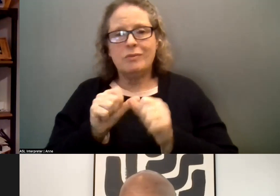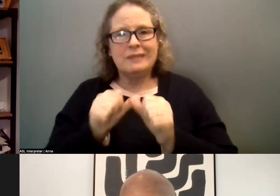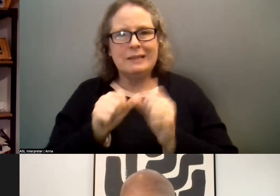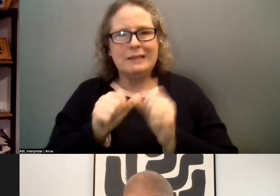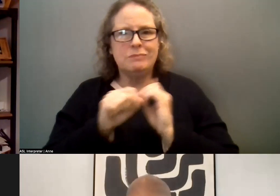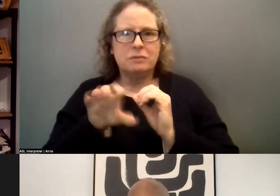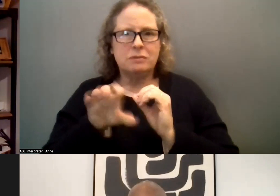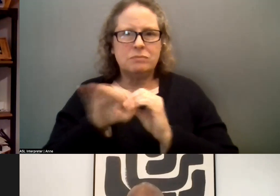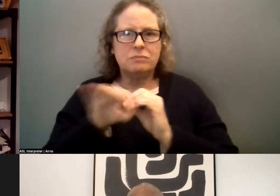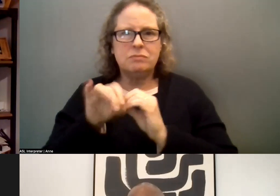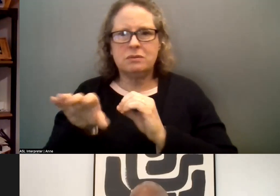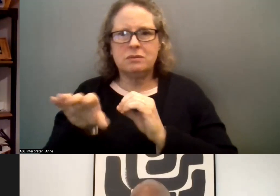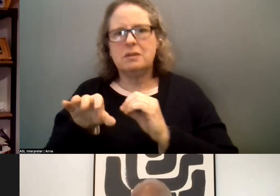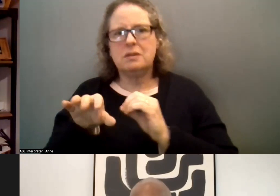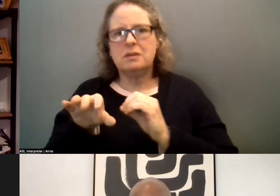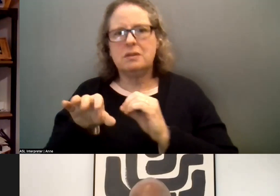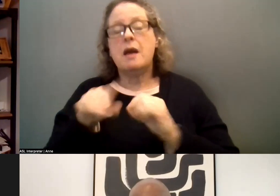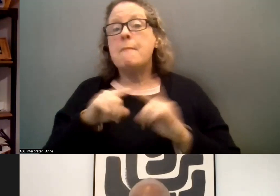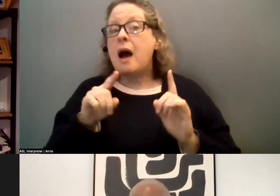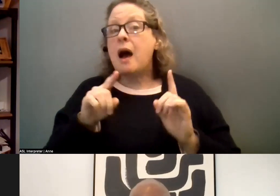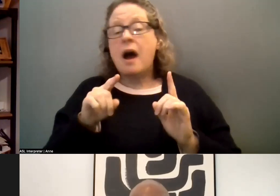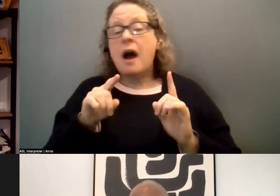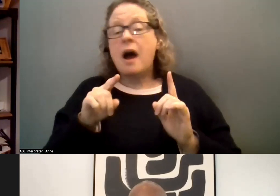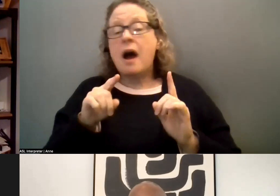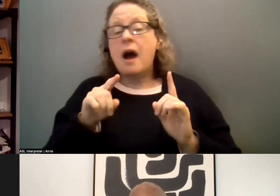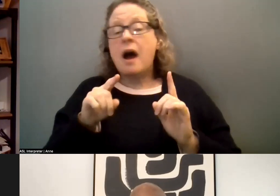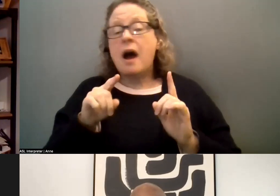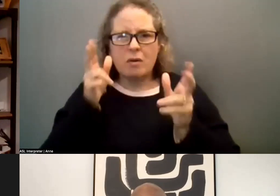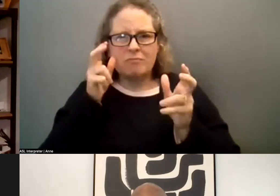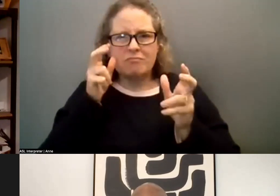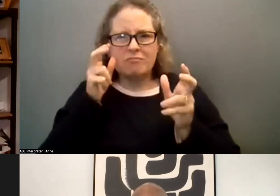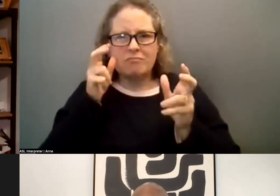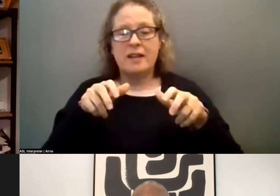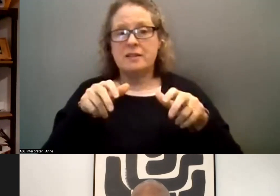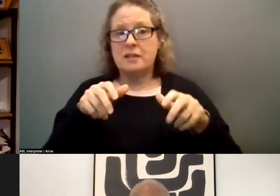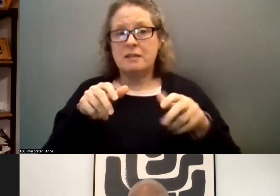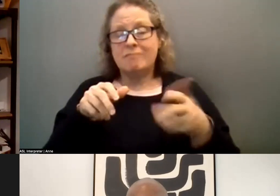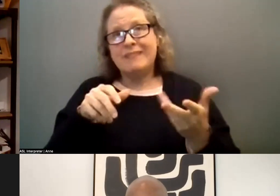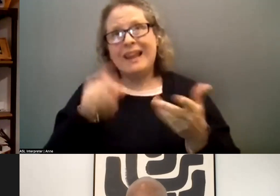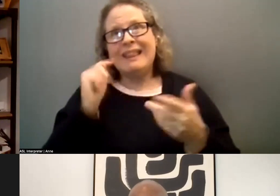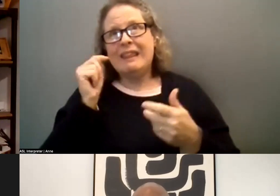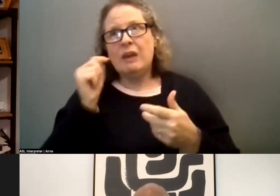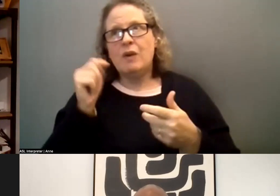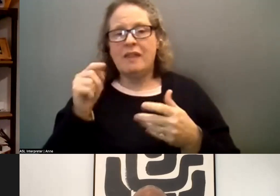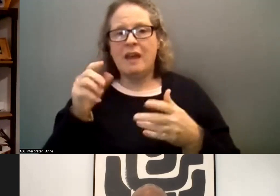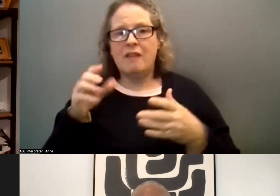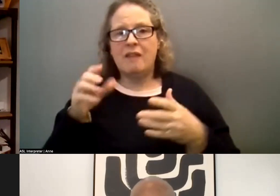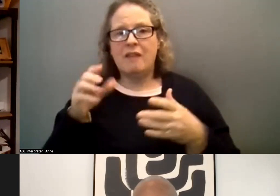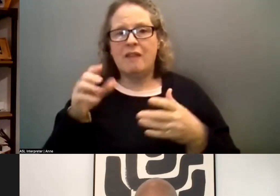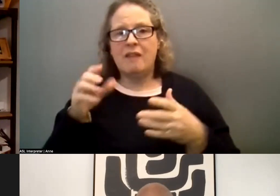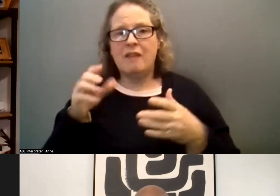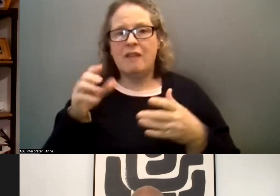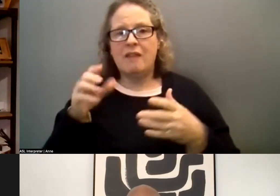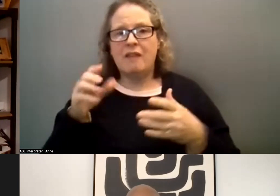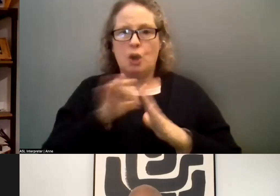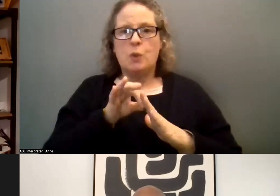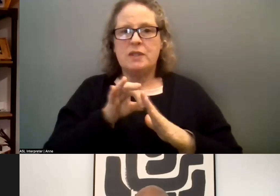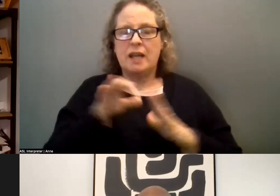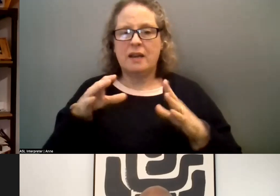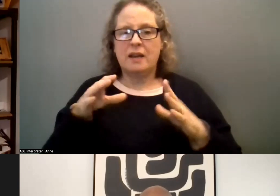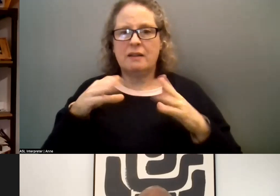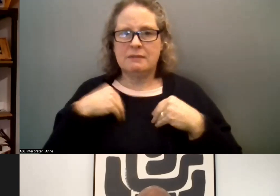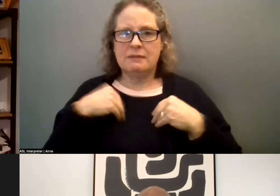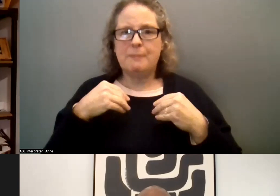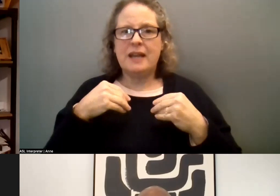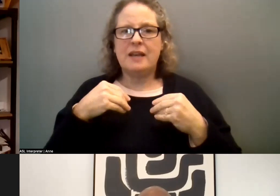about your audience who've in theory opted in to receive messages from you either by following you on social or by signing up for your